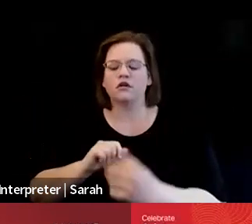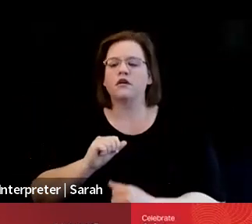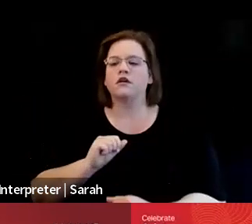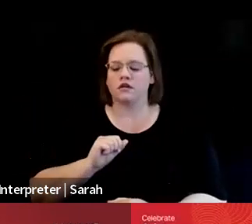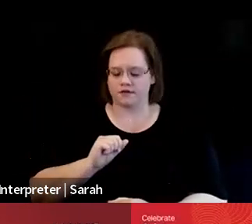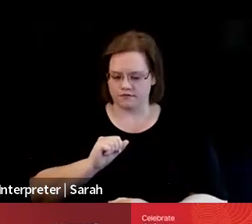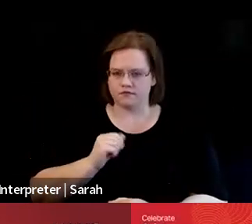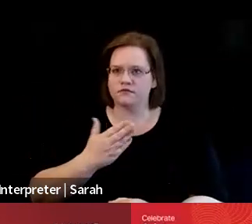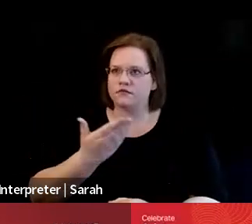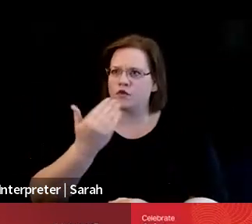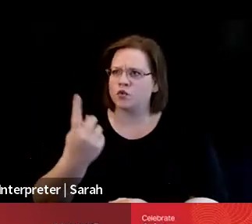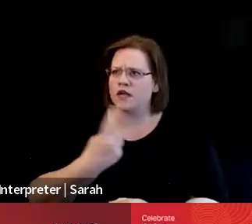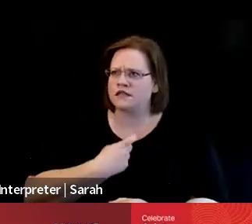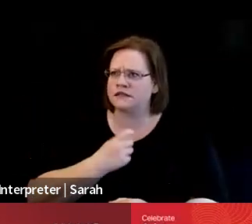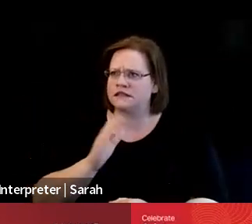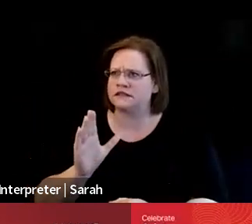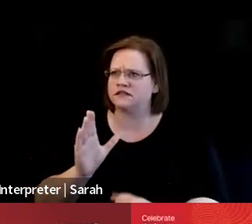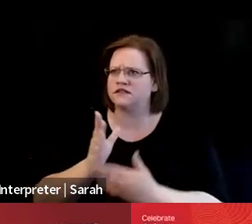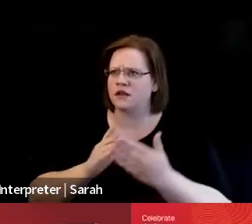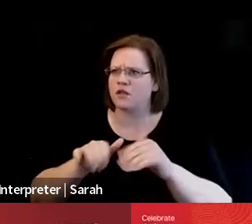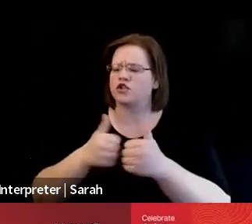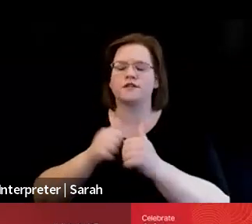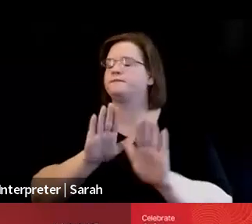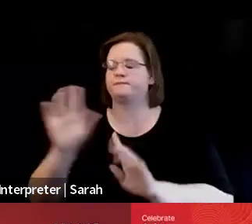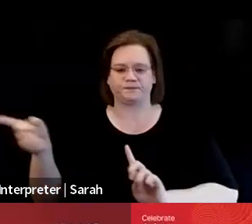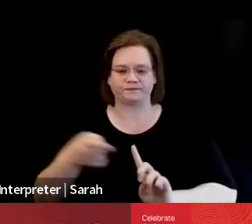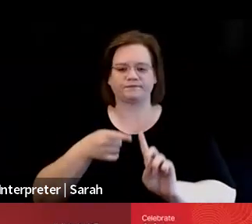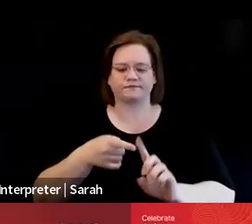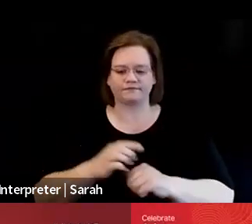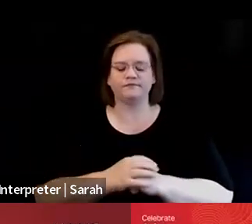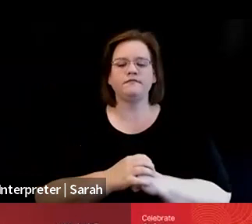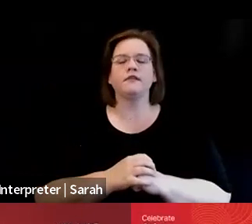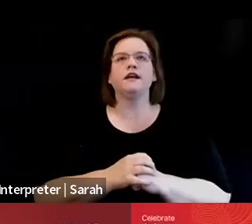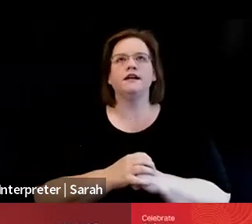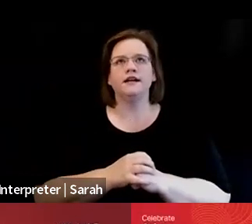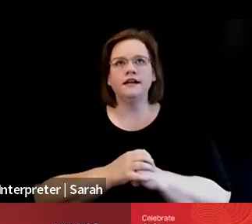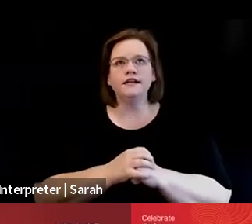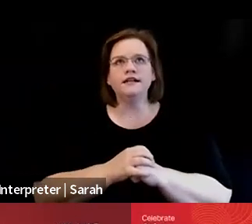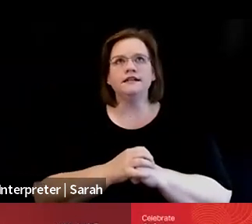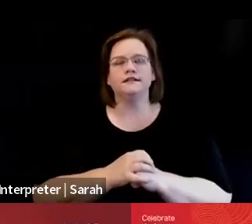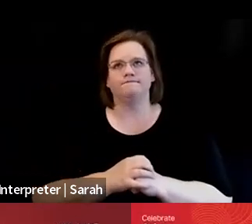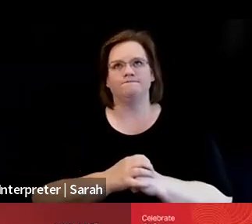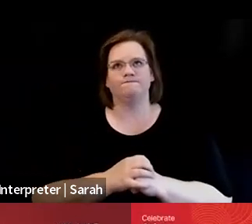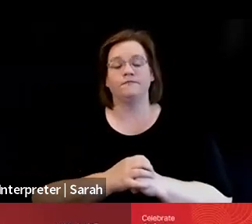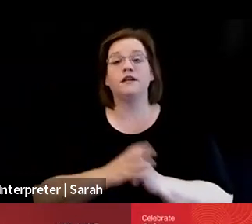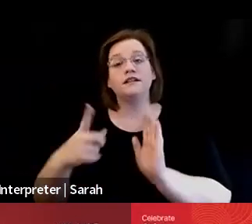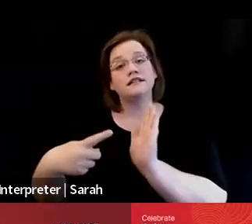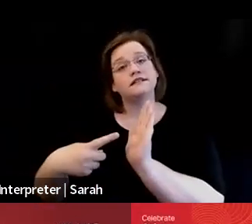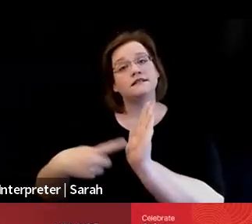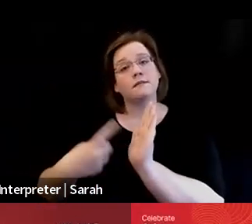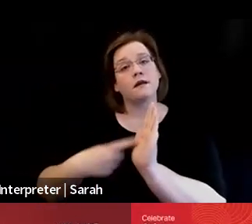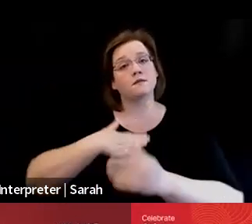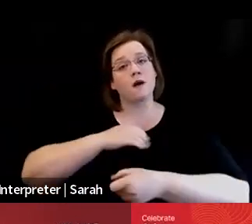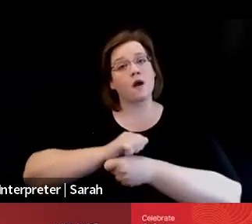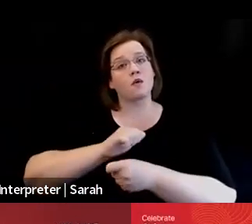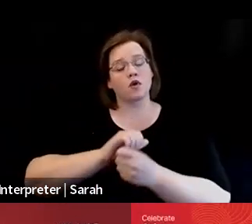I forgot what your question was. Some of the challenges that, well, so, I mean, truly, sometimes when I approach my work, I'm